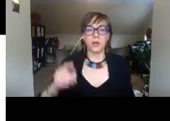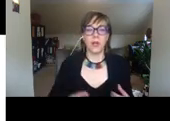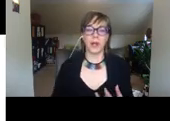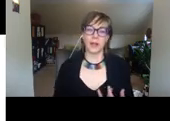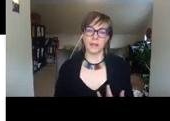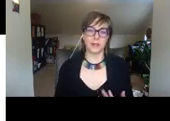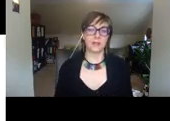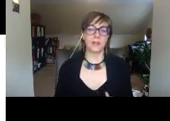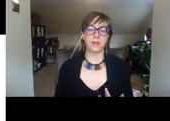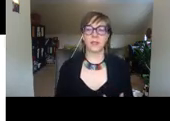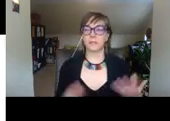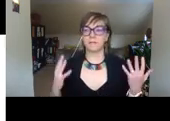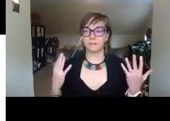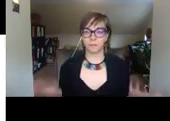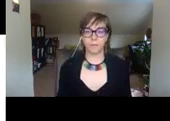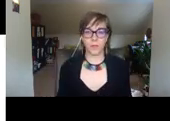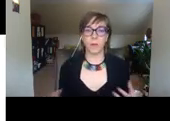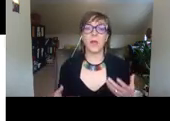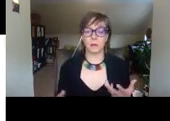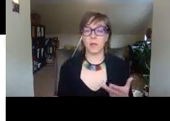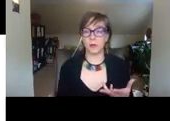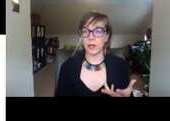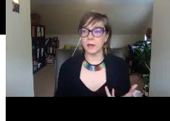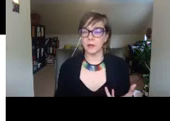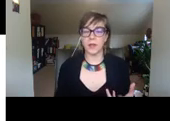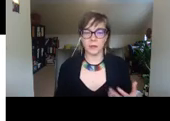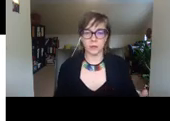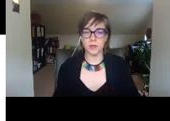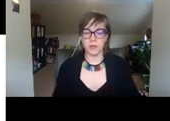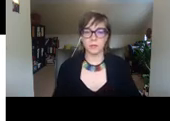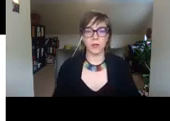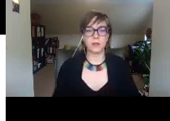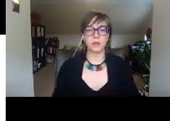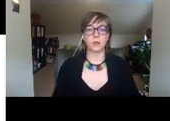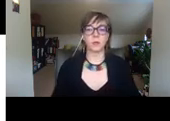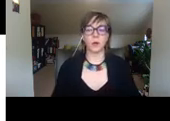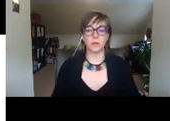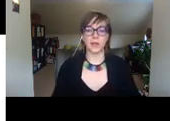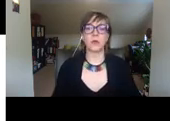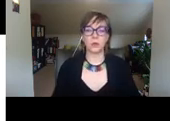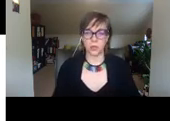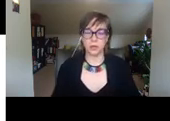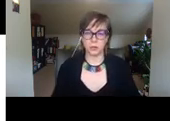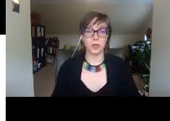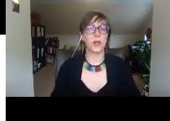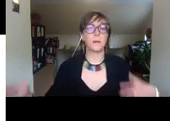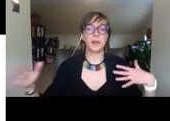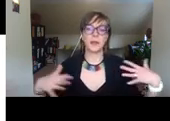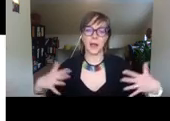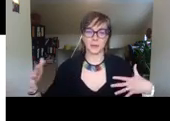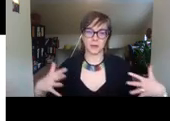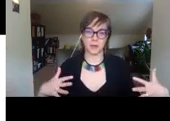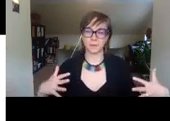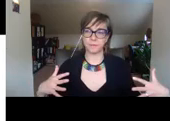So internet access and literacy, internet illiteracy, right? So technology literacy,